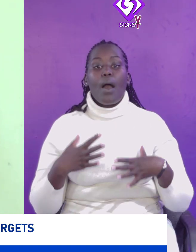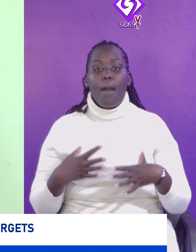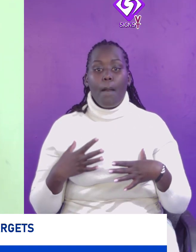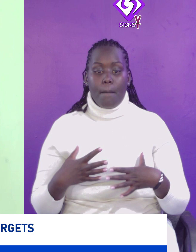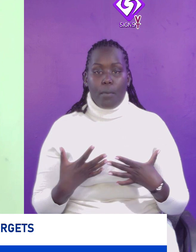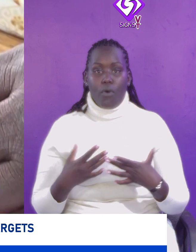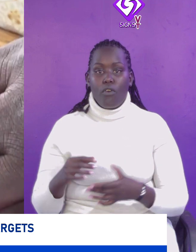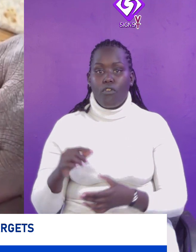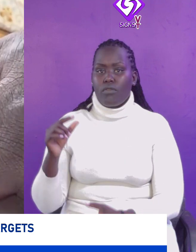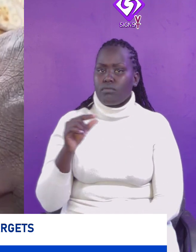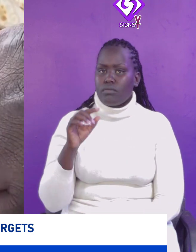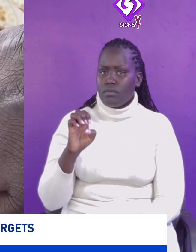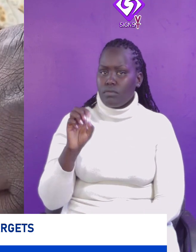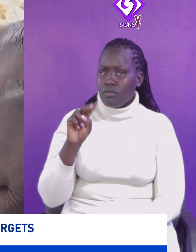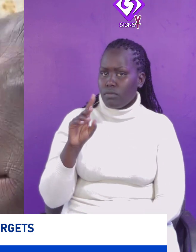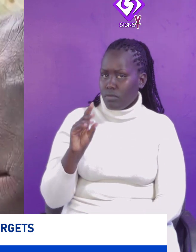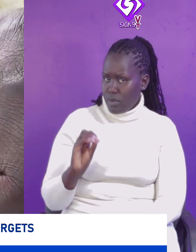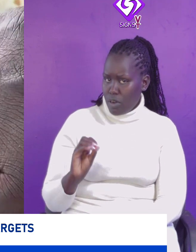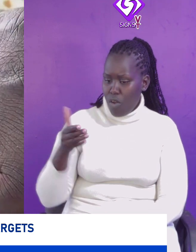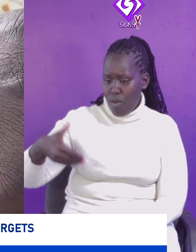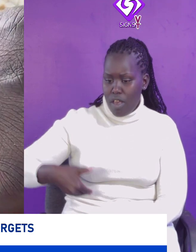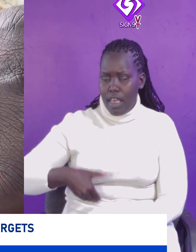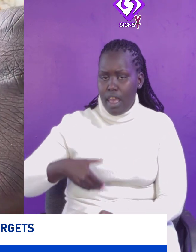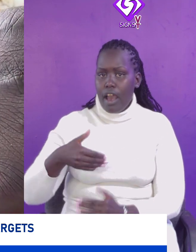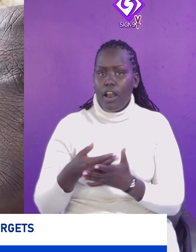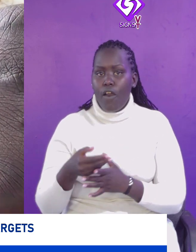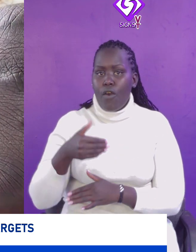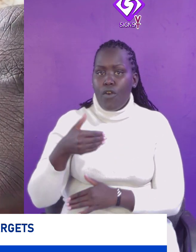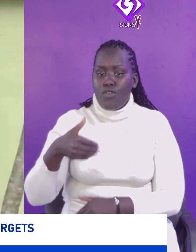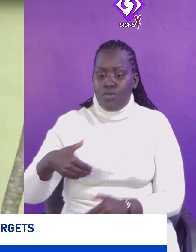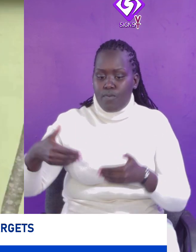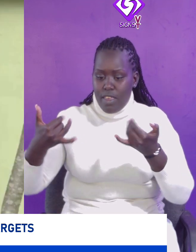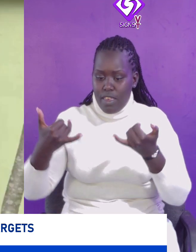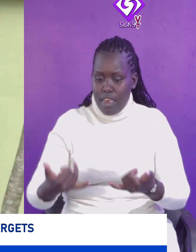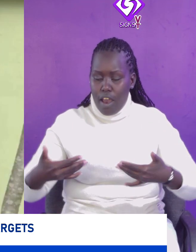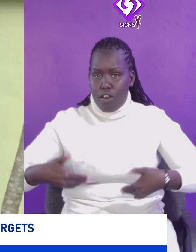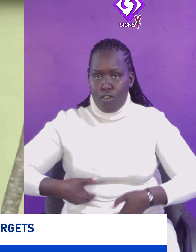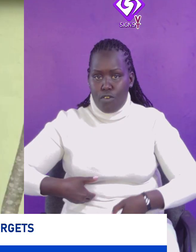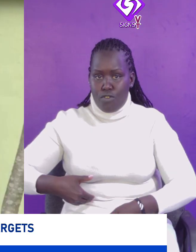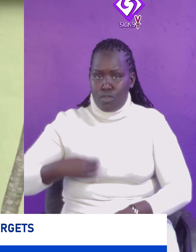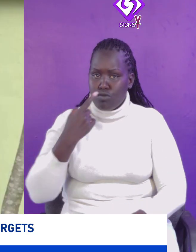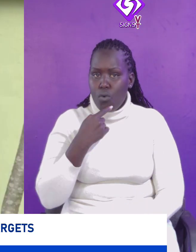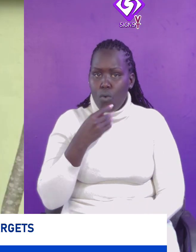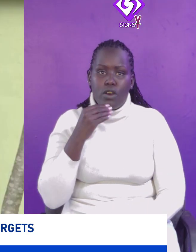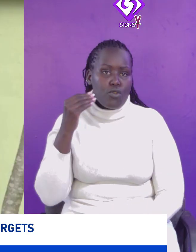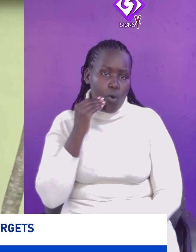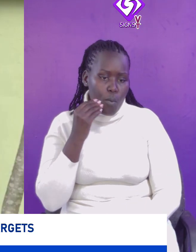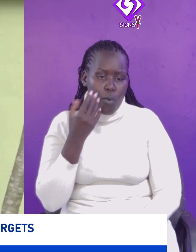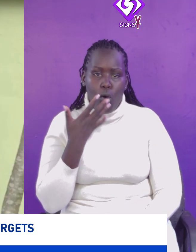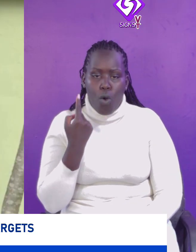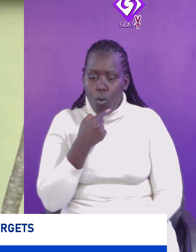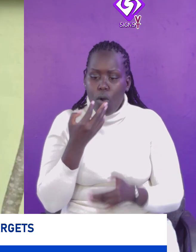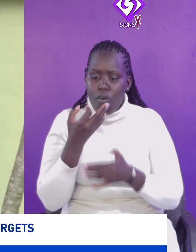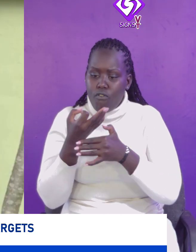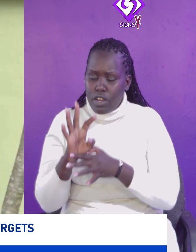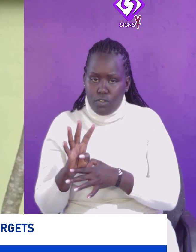game, the young youth who are at home, the ones that just finished Form 4, the university students. Let us